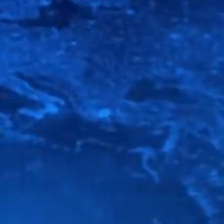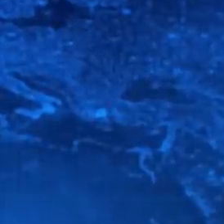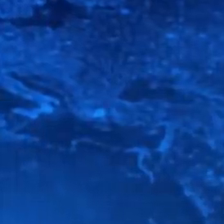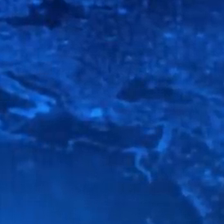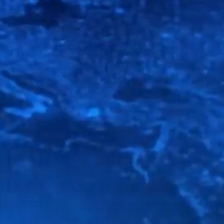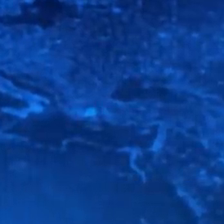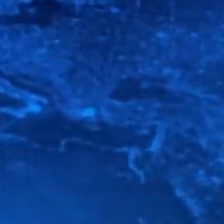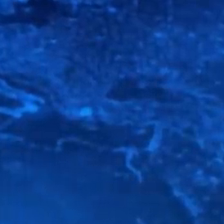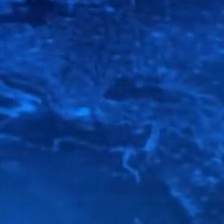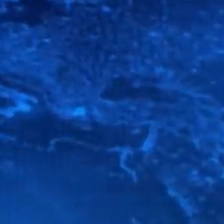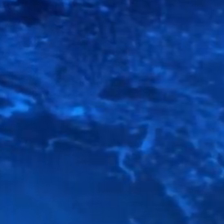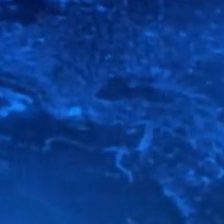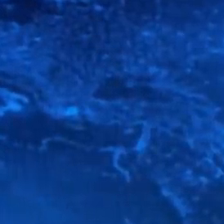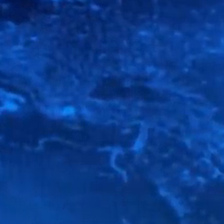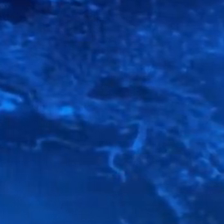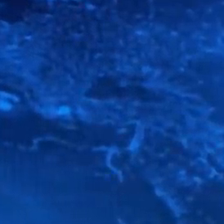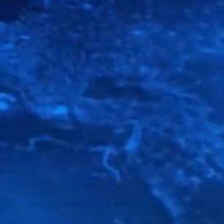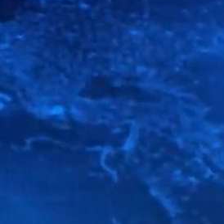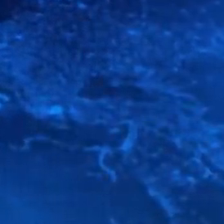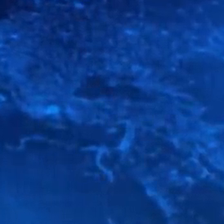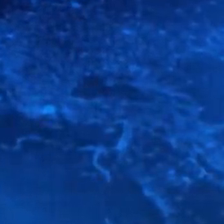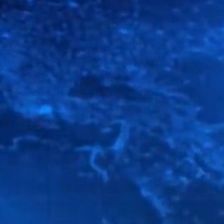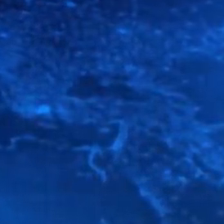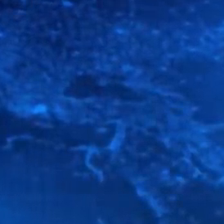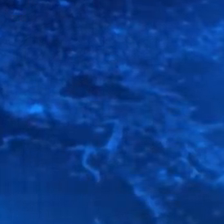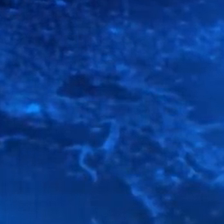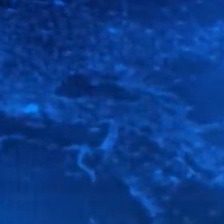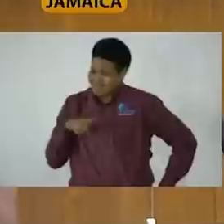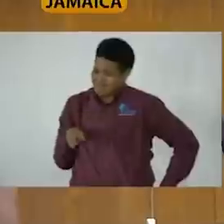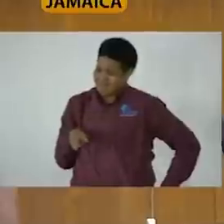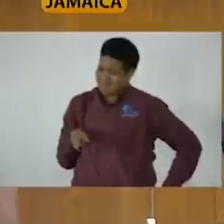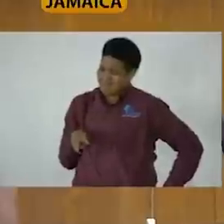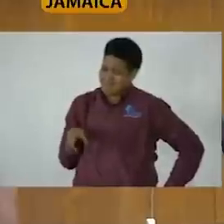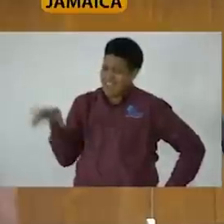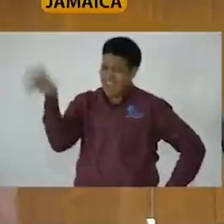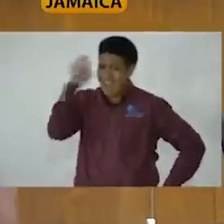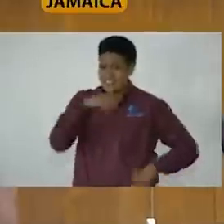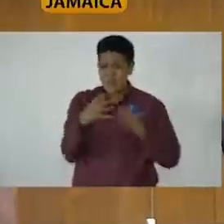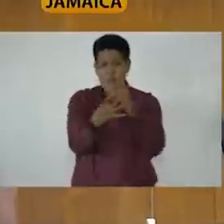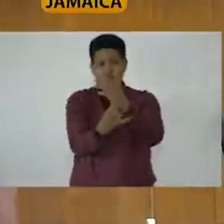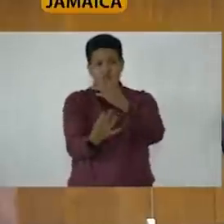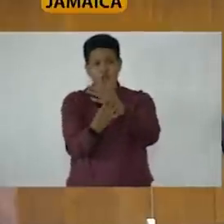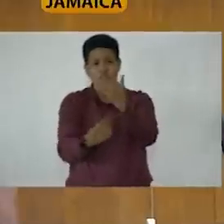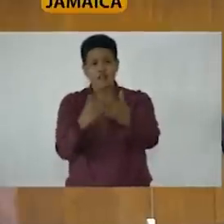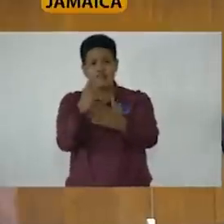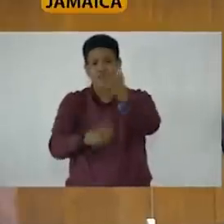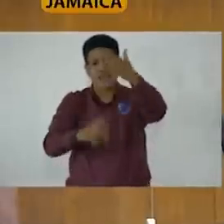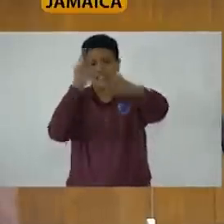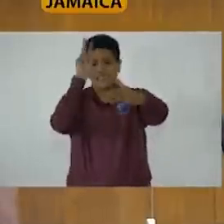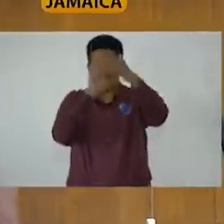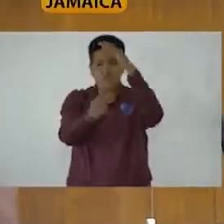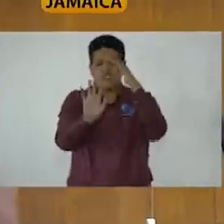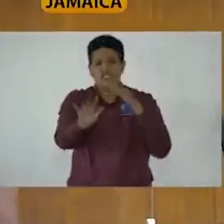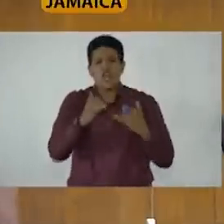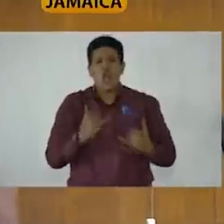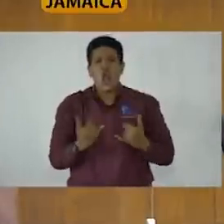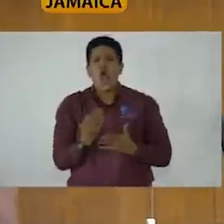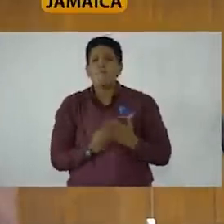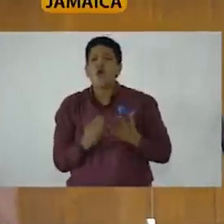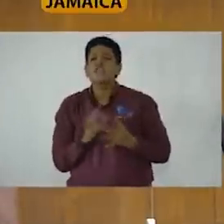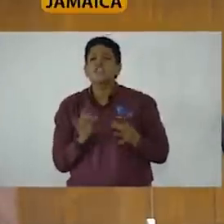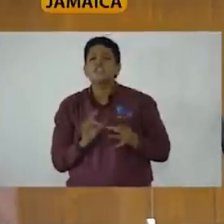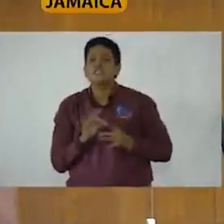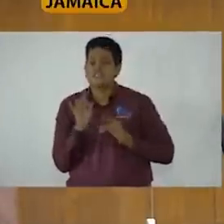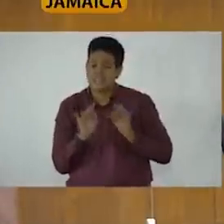will be needed, especially since oil prices have increased. Oil price forecast on which this current budget is based.